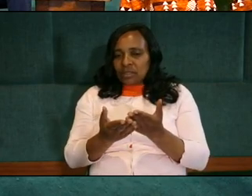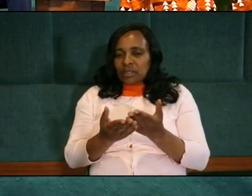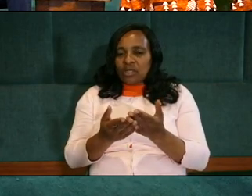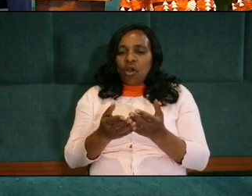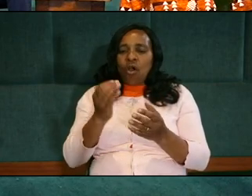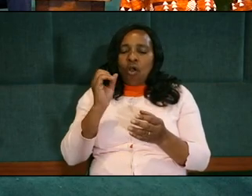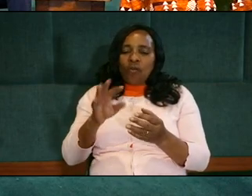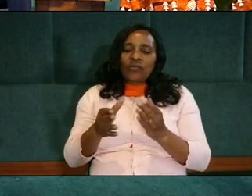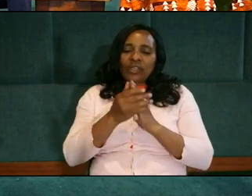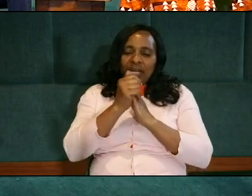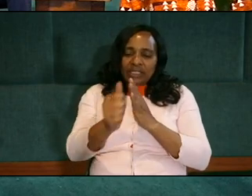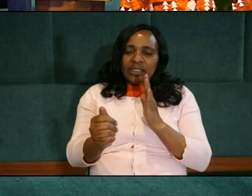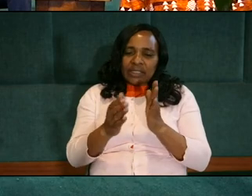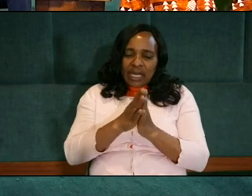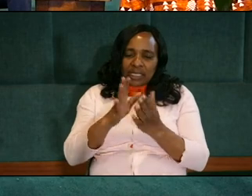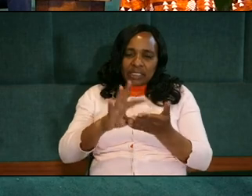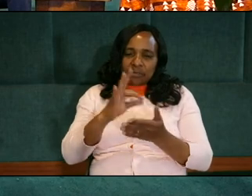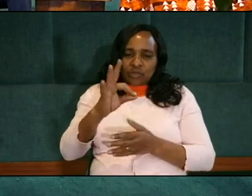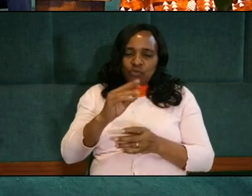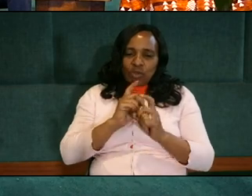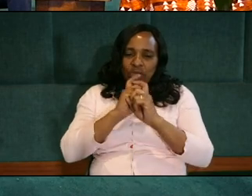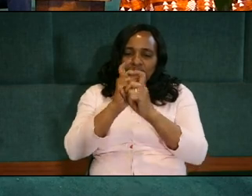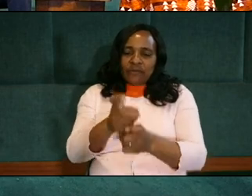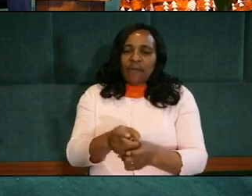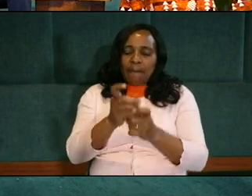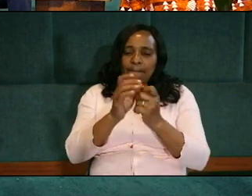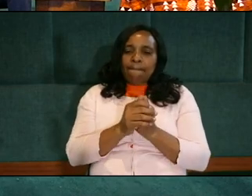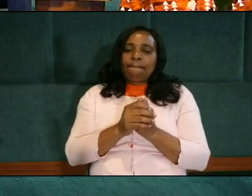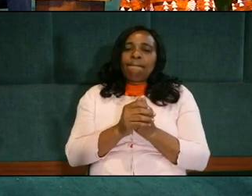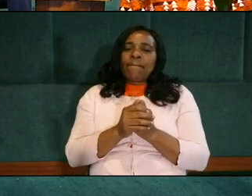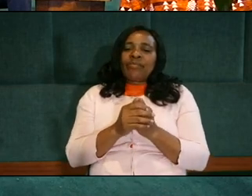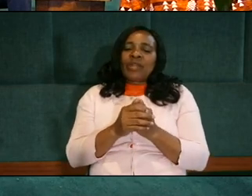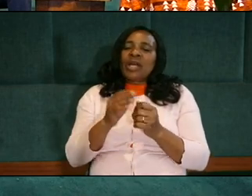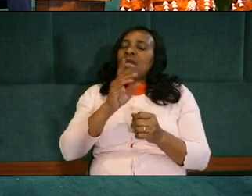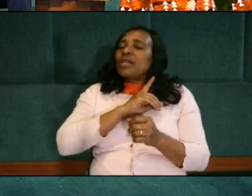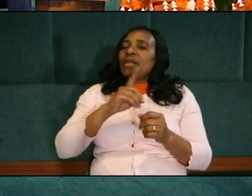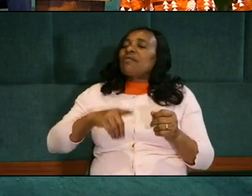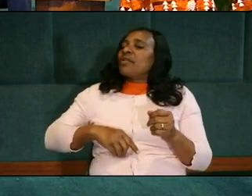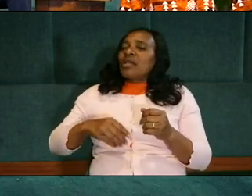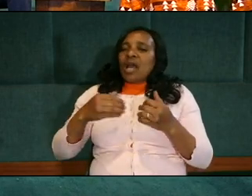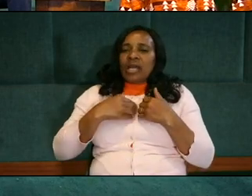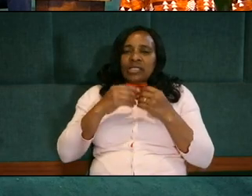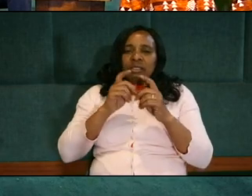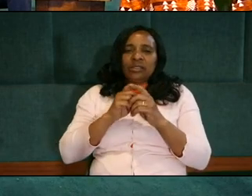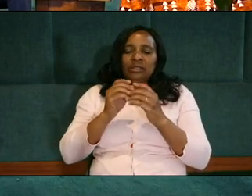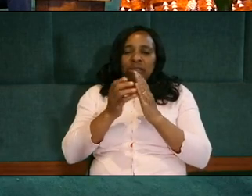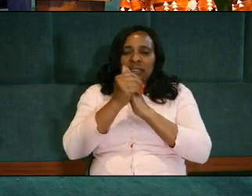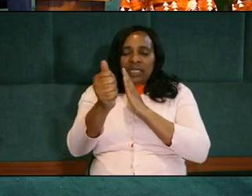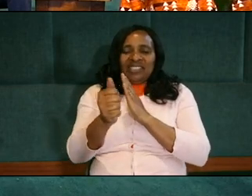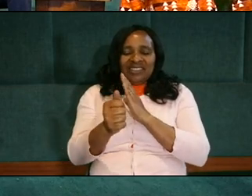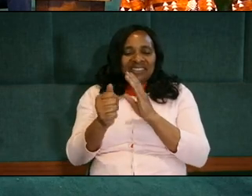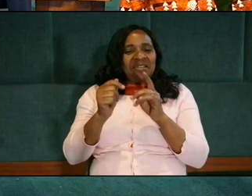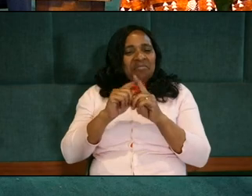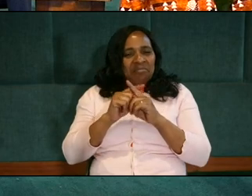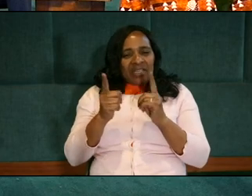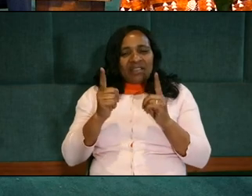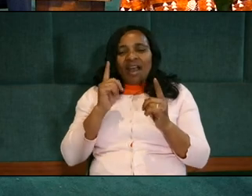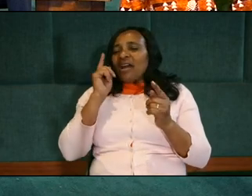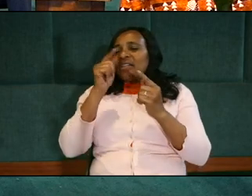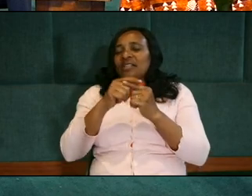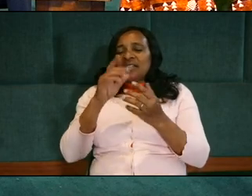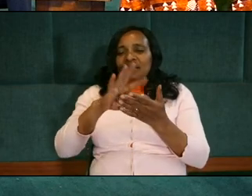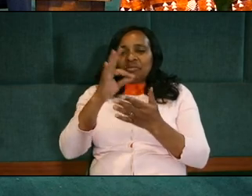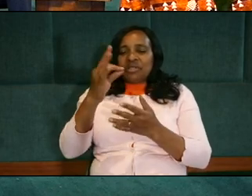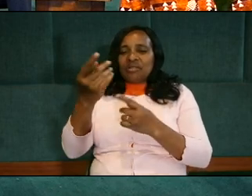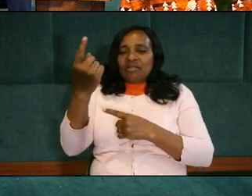a balance of talents and spiritual gifts. David had talents, but they were nothing until the Spirit came